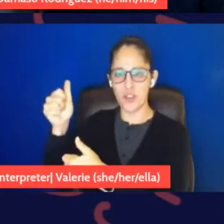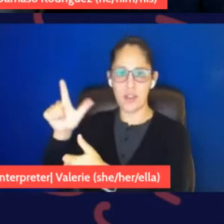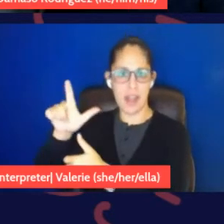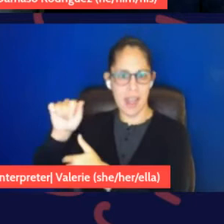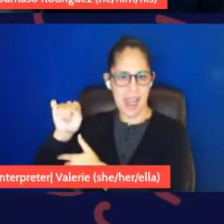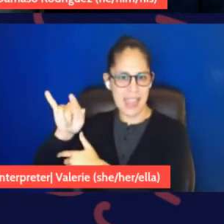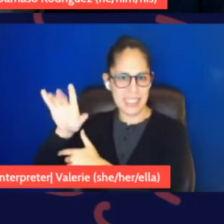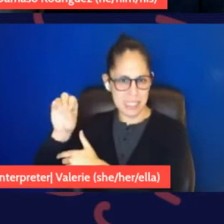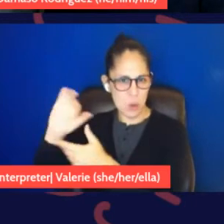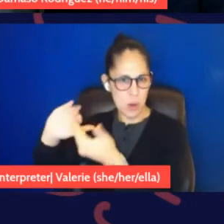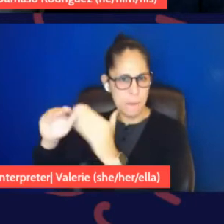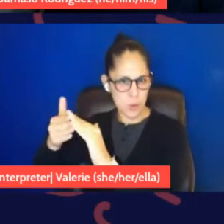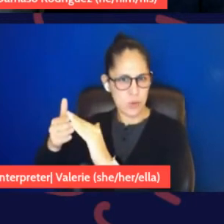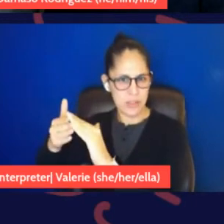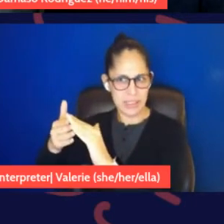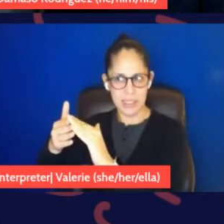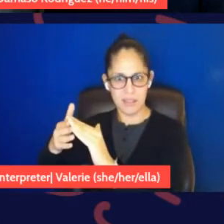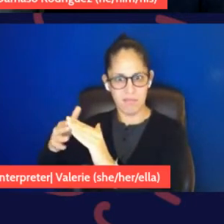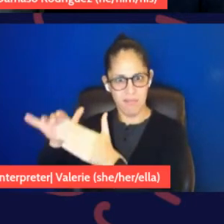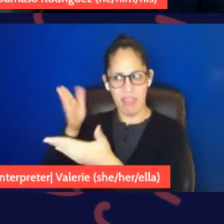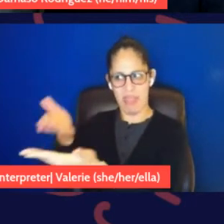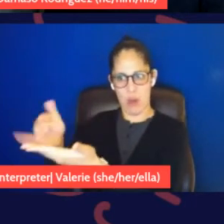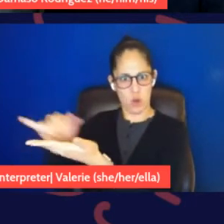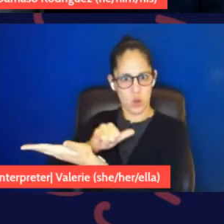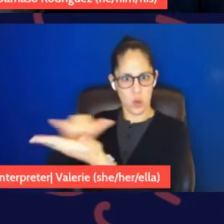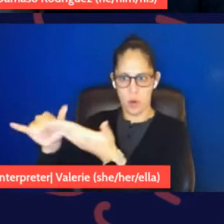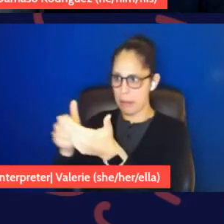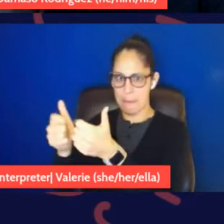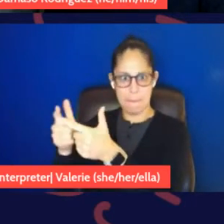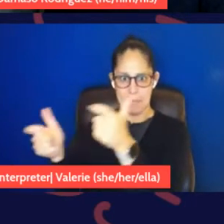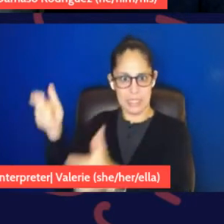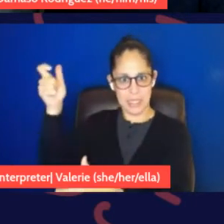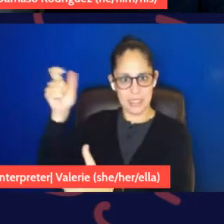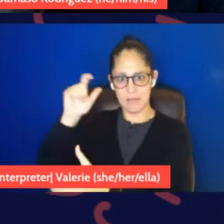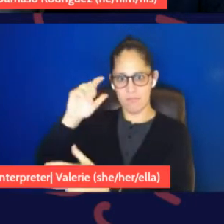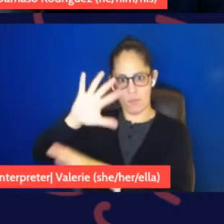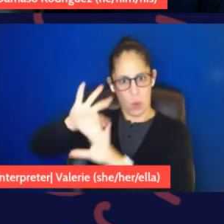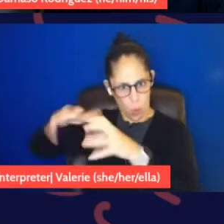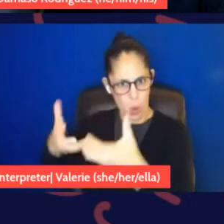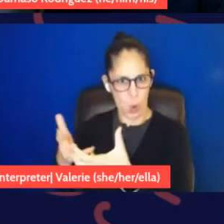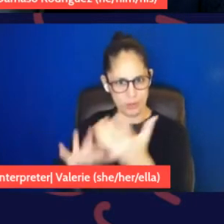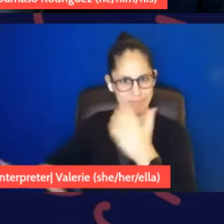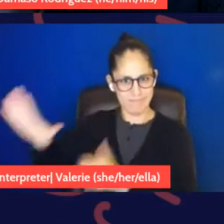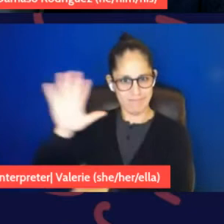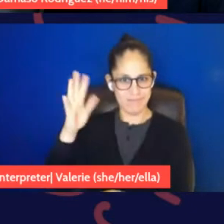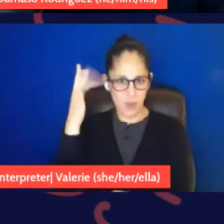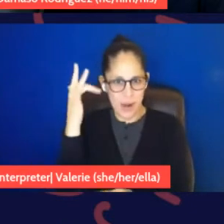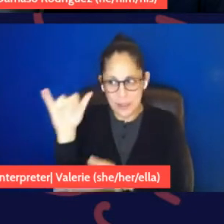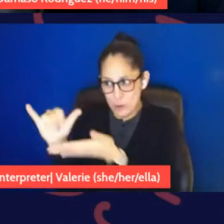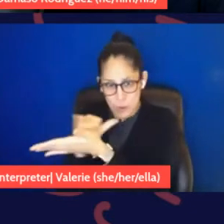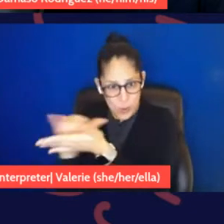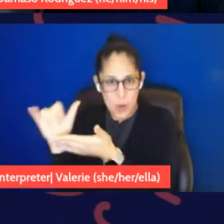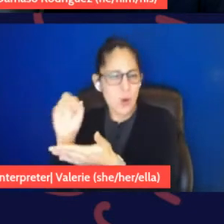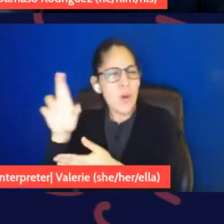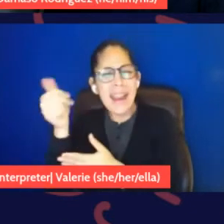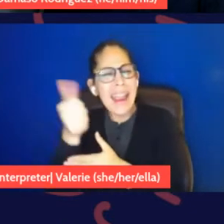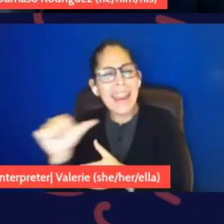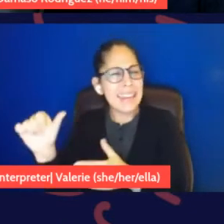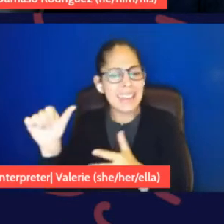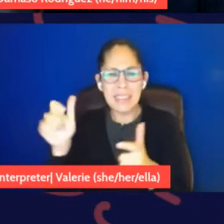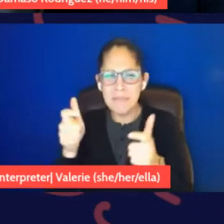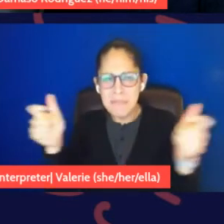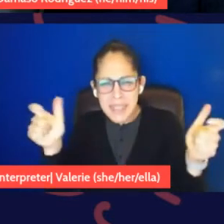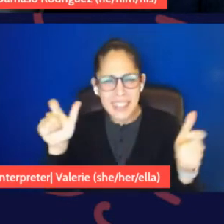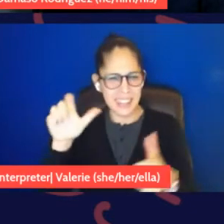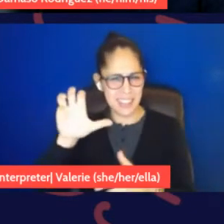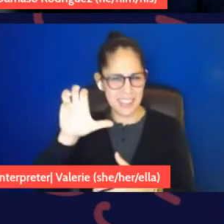Latino community in the United States and also in the world, because it's, you know, New York or any city of the United States, the point of